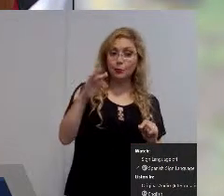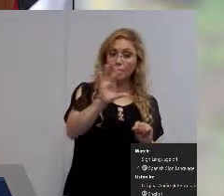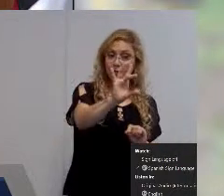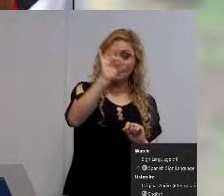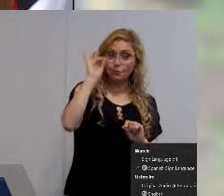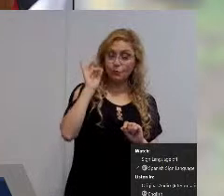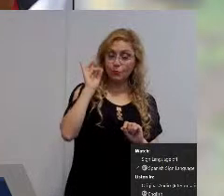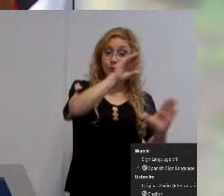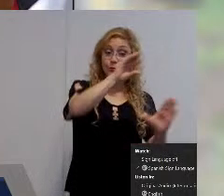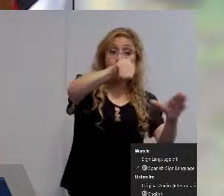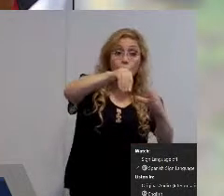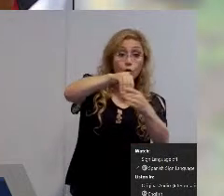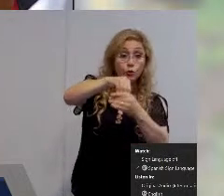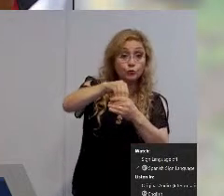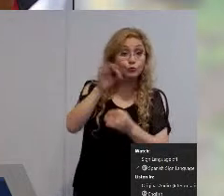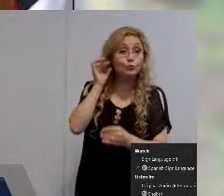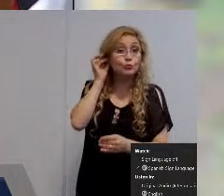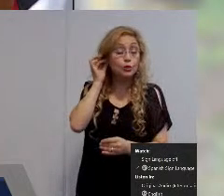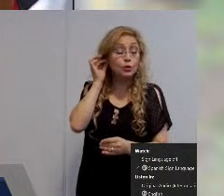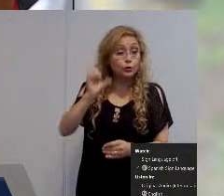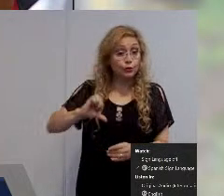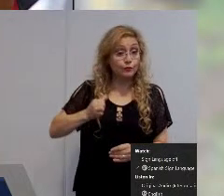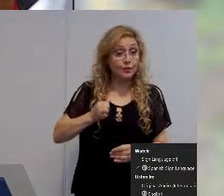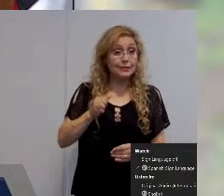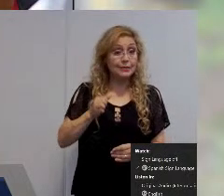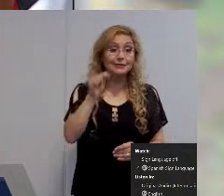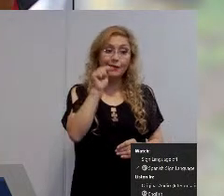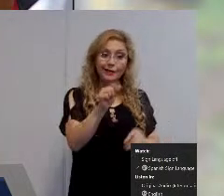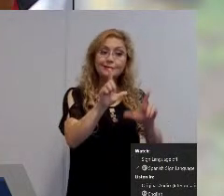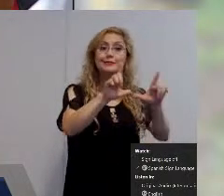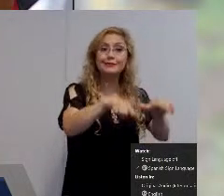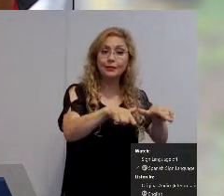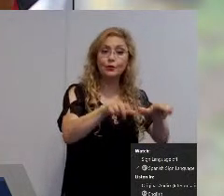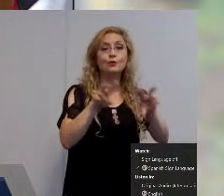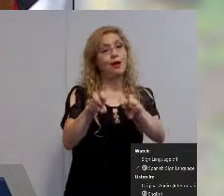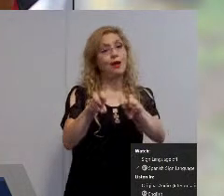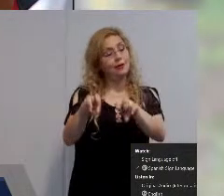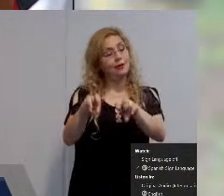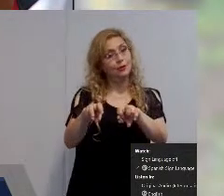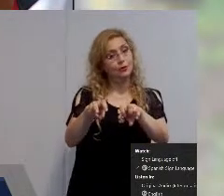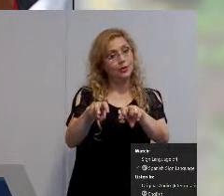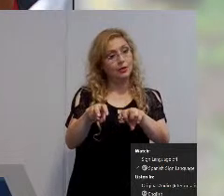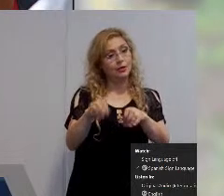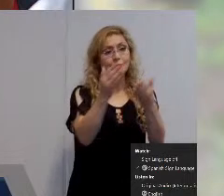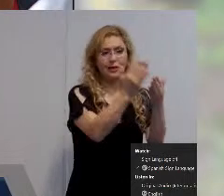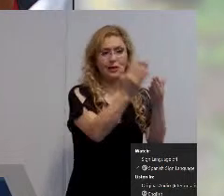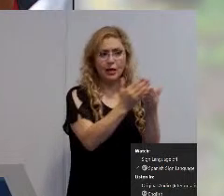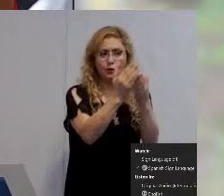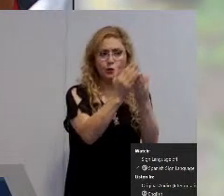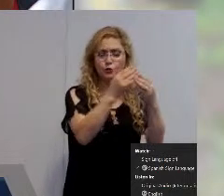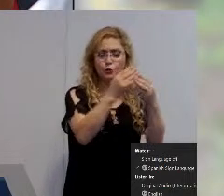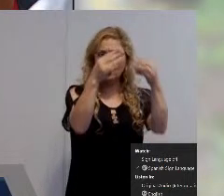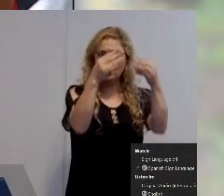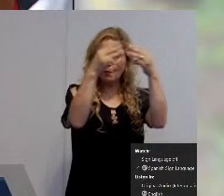agriculture. Market research is also another area of strategic intervention, particularly